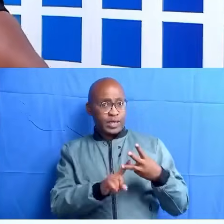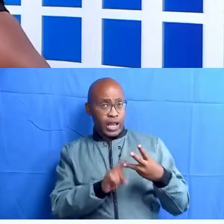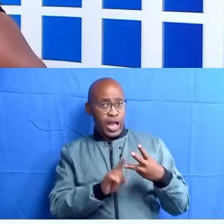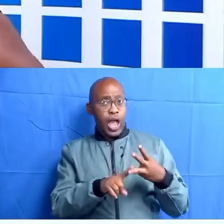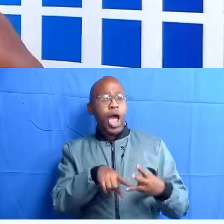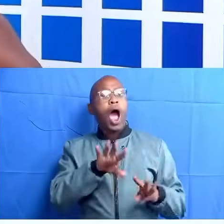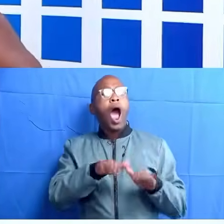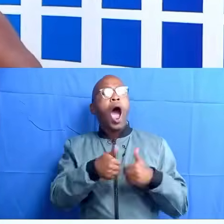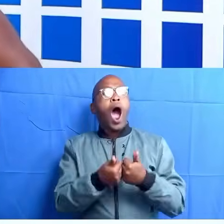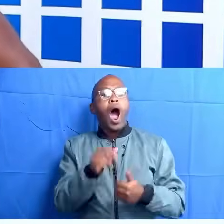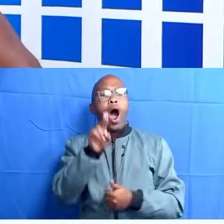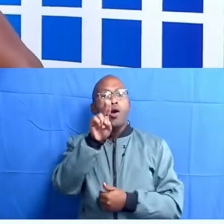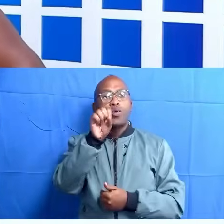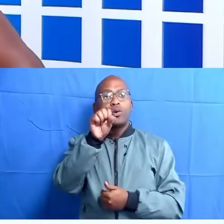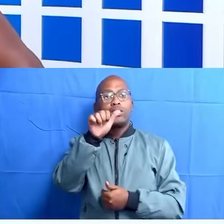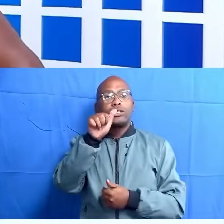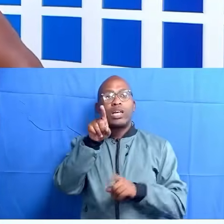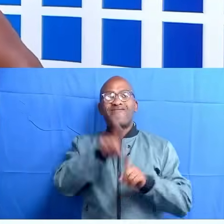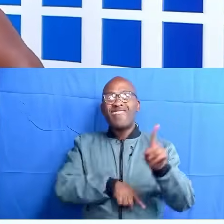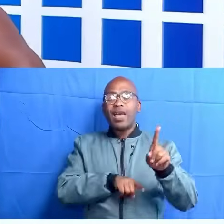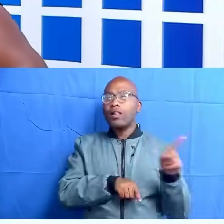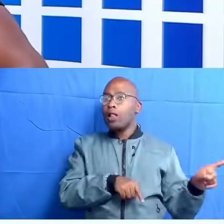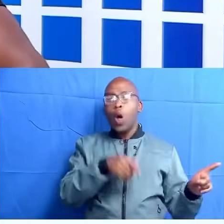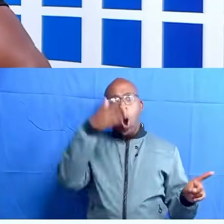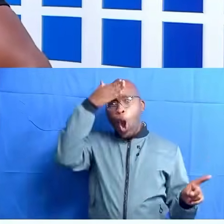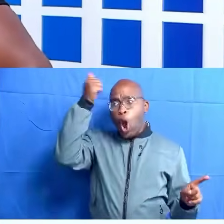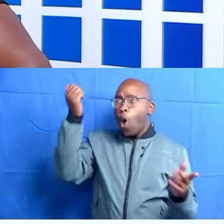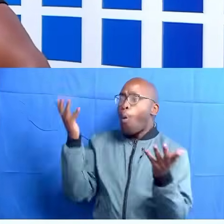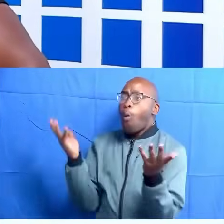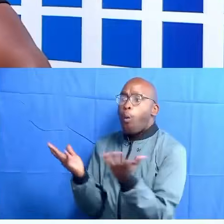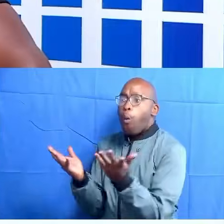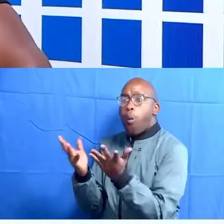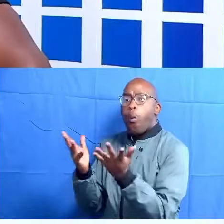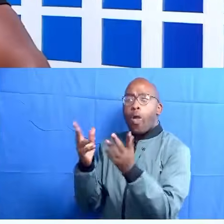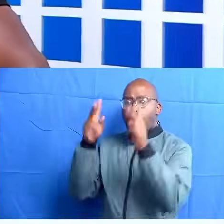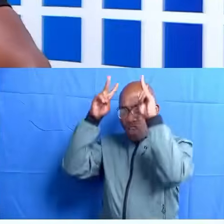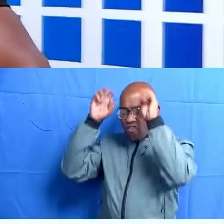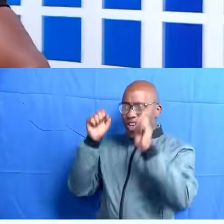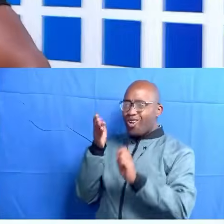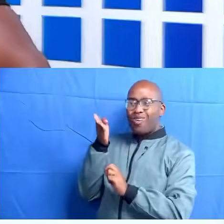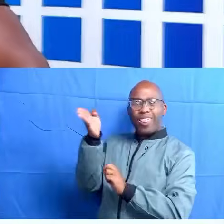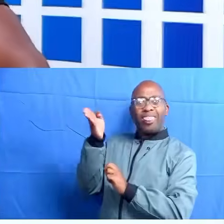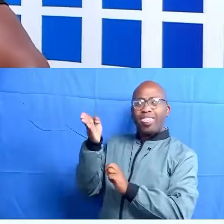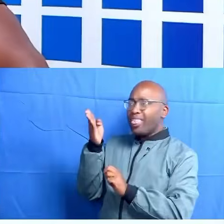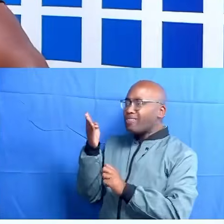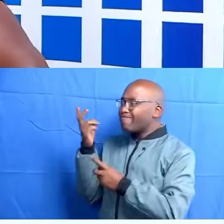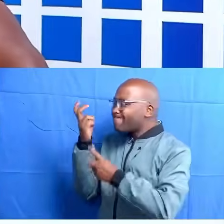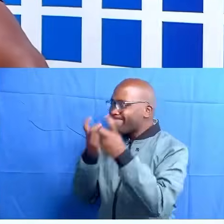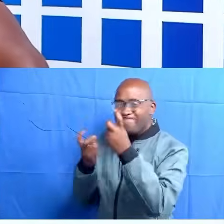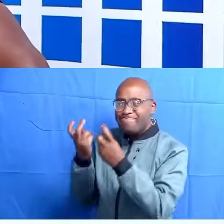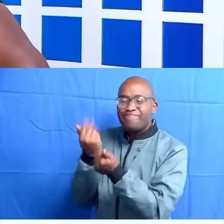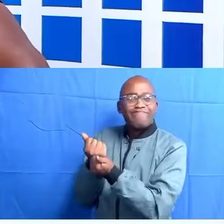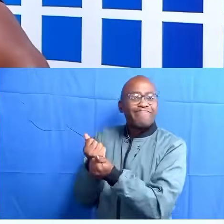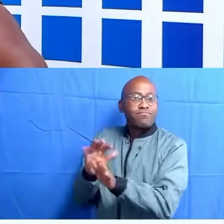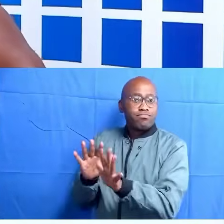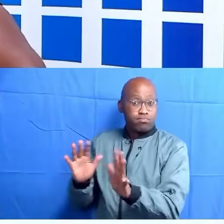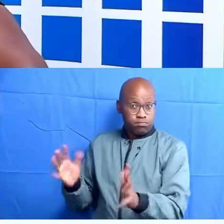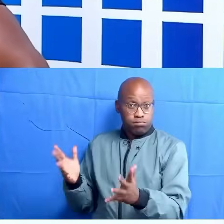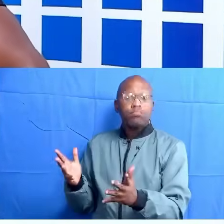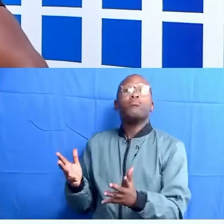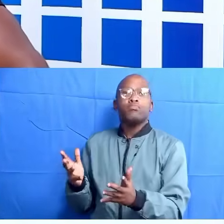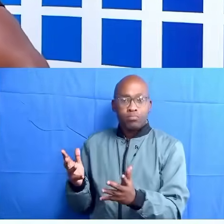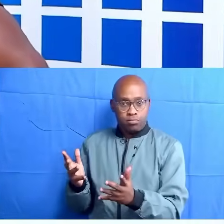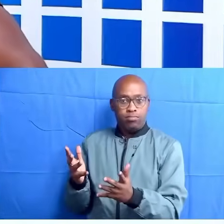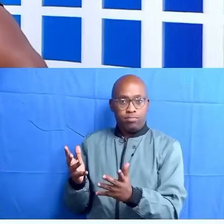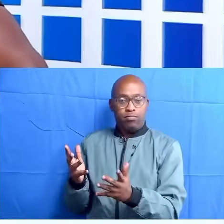Congs. Operation Rolling Thunder was a hit and miss strategy because the Viet Congs